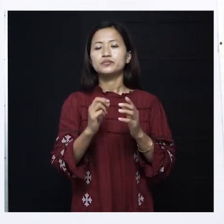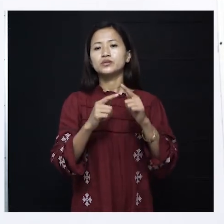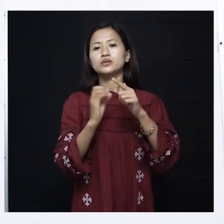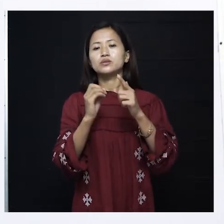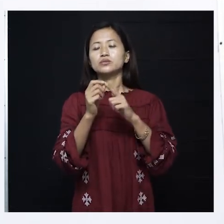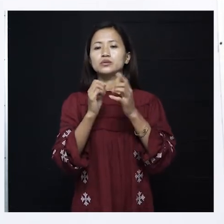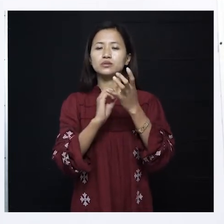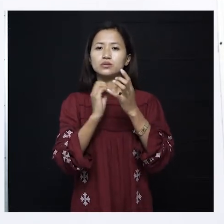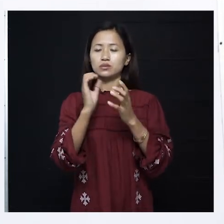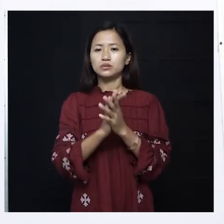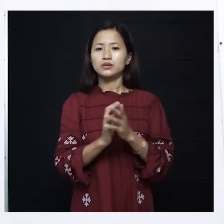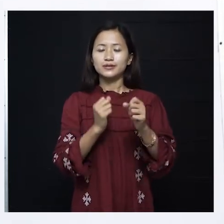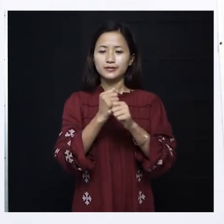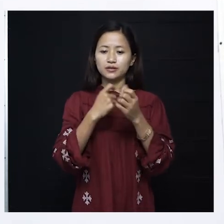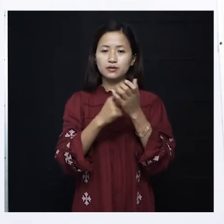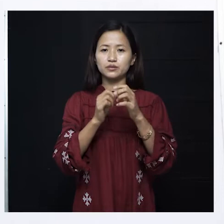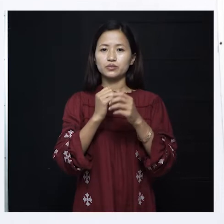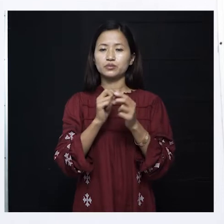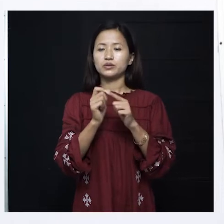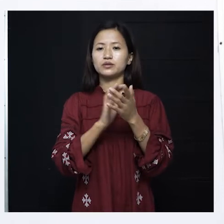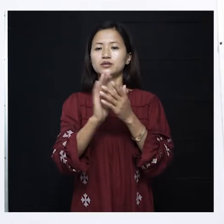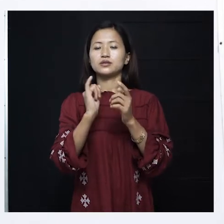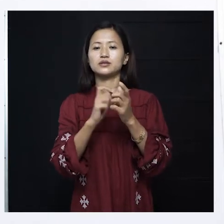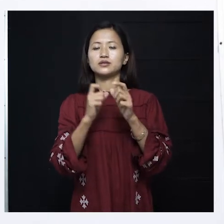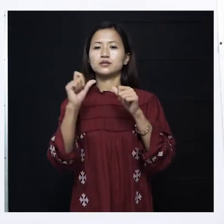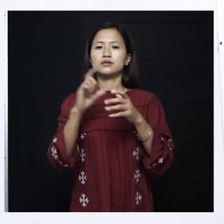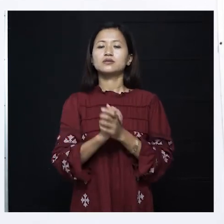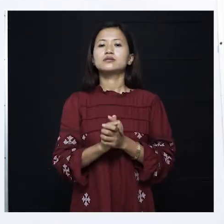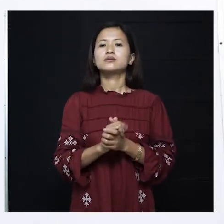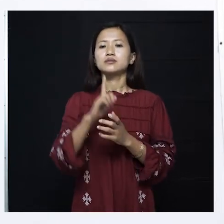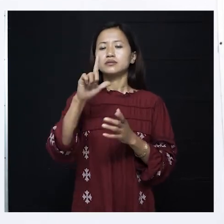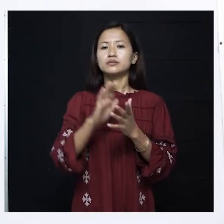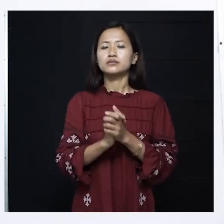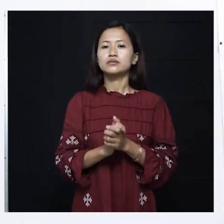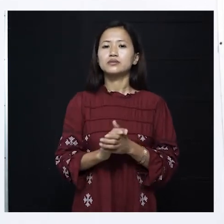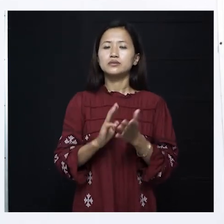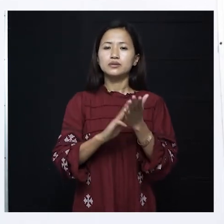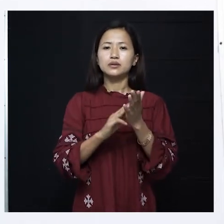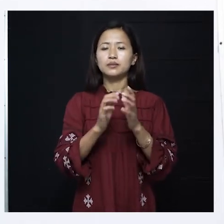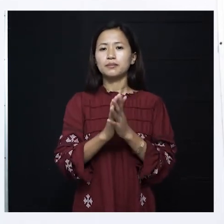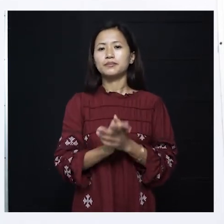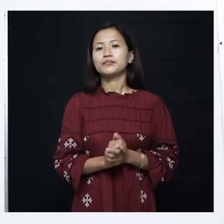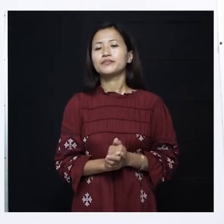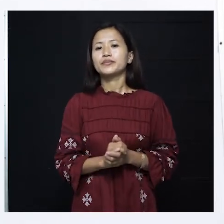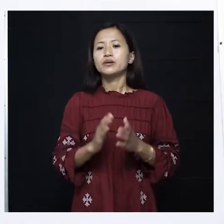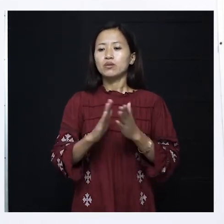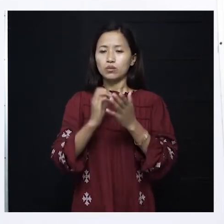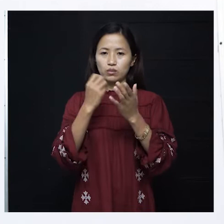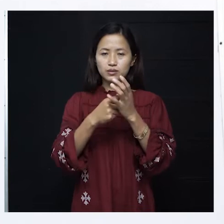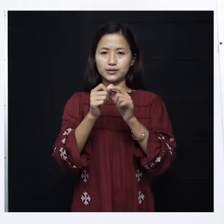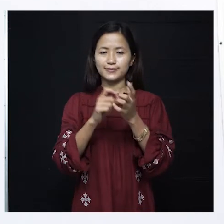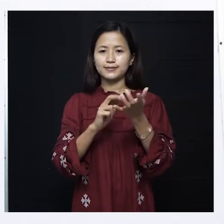topographical map. Okay, topographical map, or in other words, it is also known as the ordnance survey